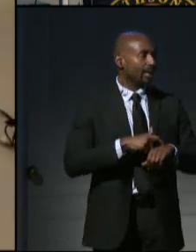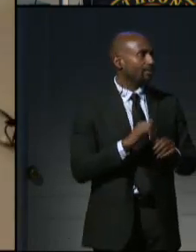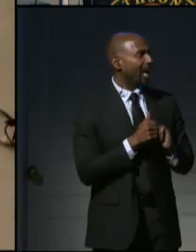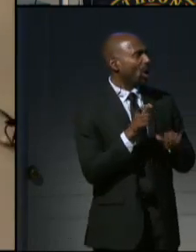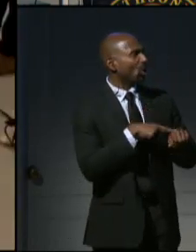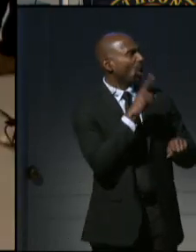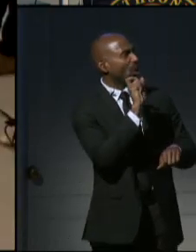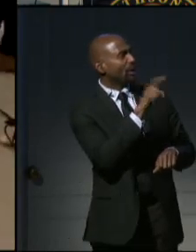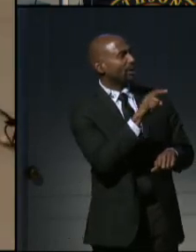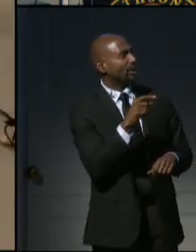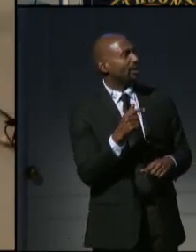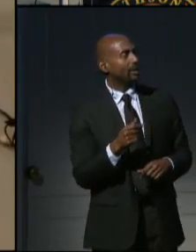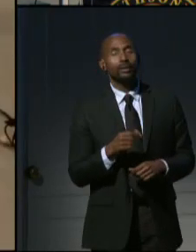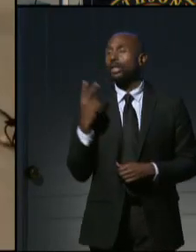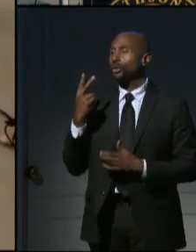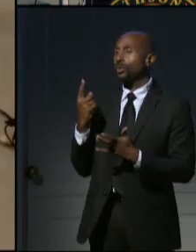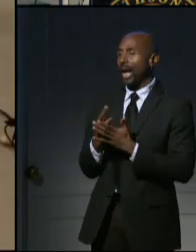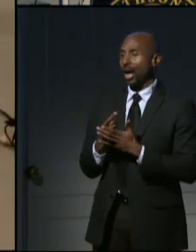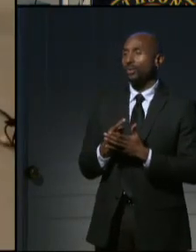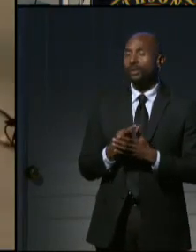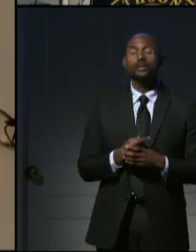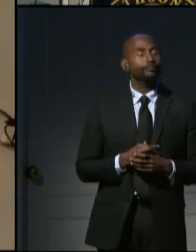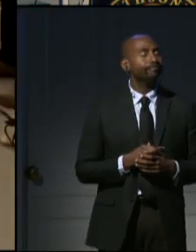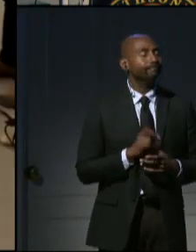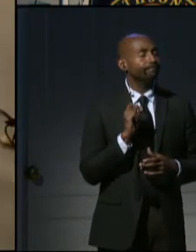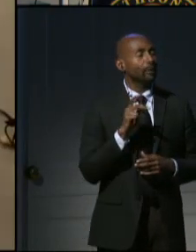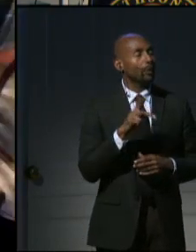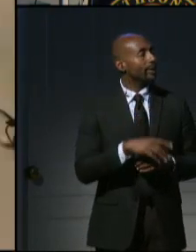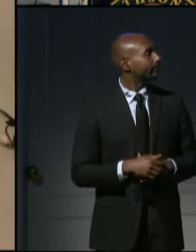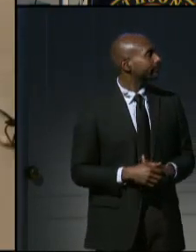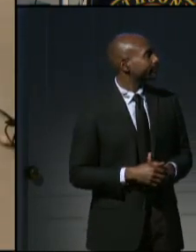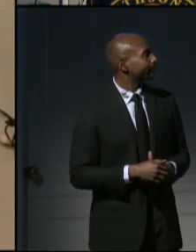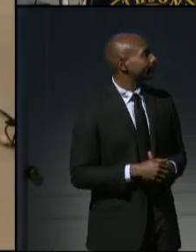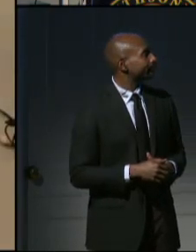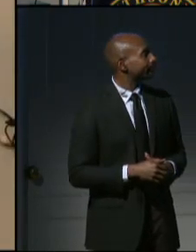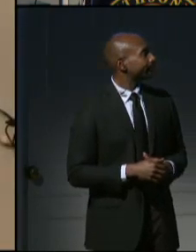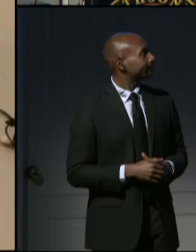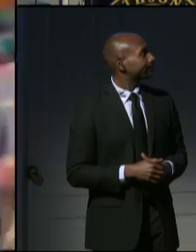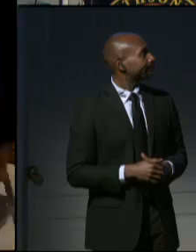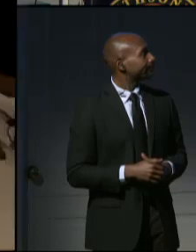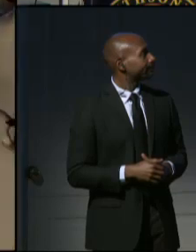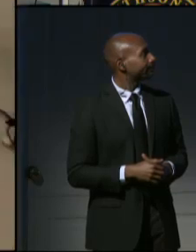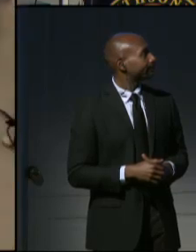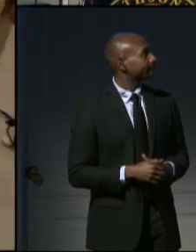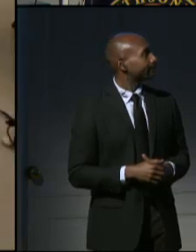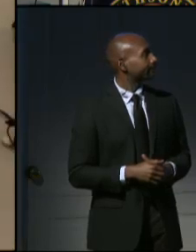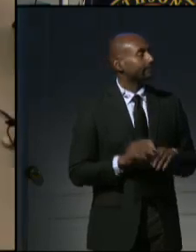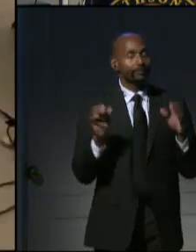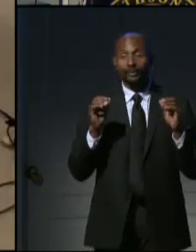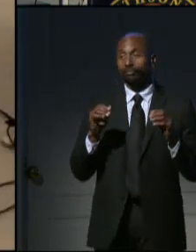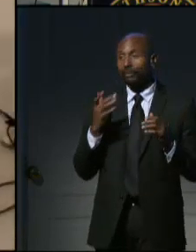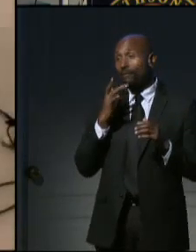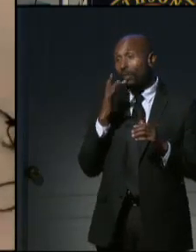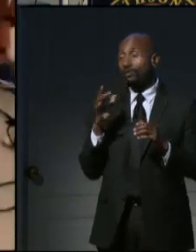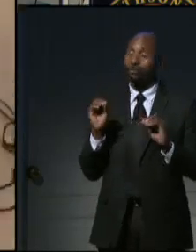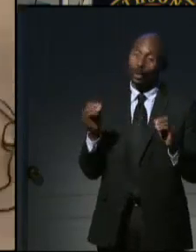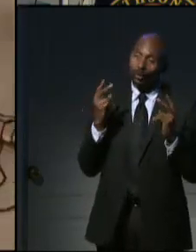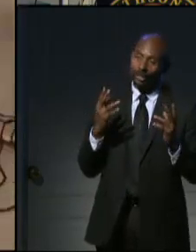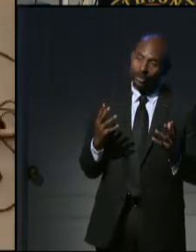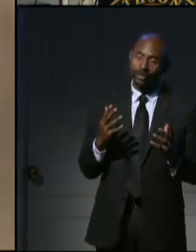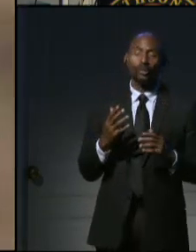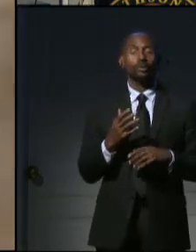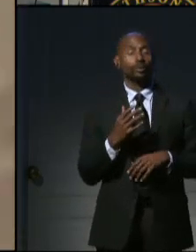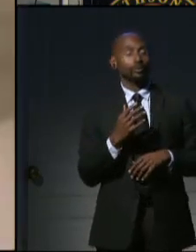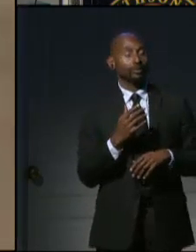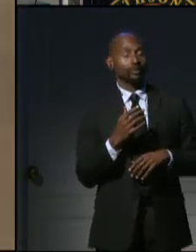this take you guys? 2 hours. Okay. Fortunately, no visitors around at the time. This is what they were